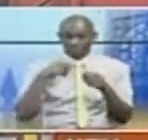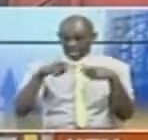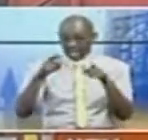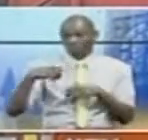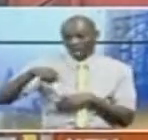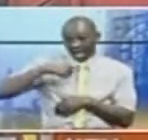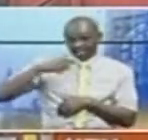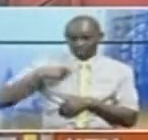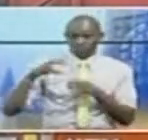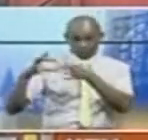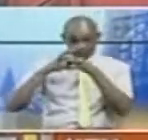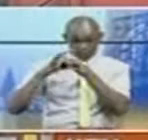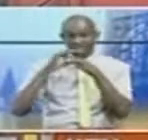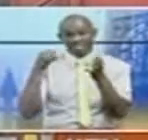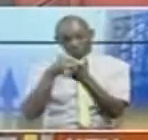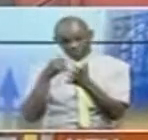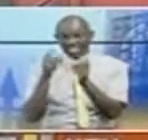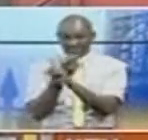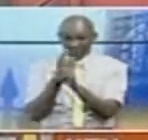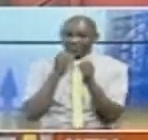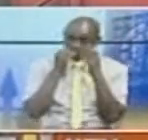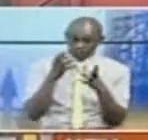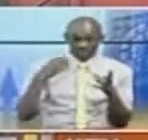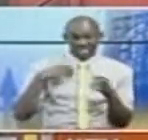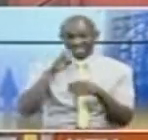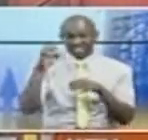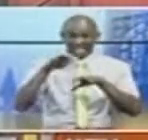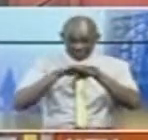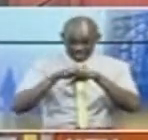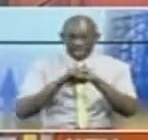to collaborate in content extension within the Eastern African market. We